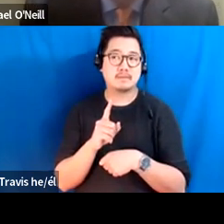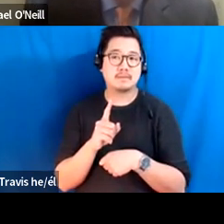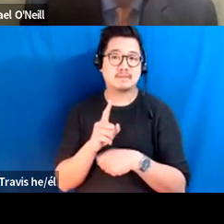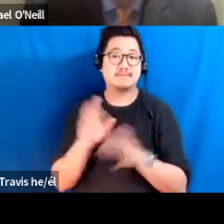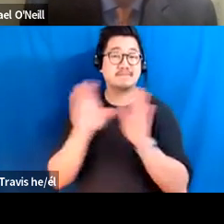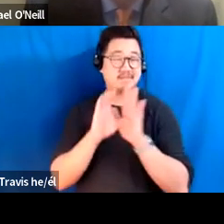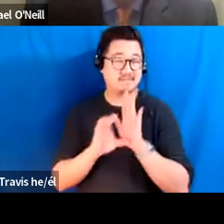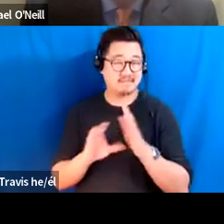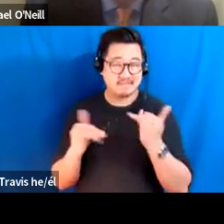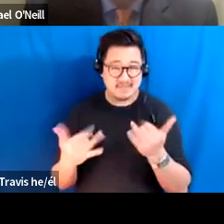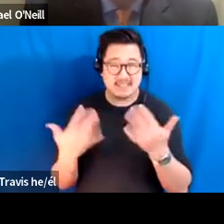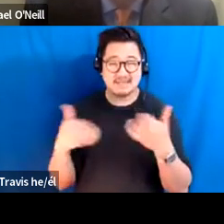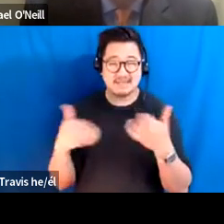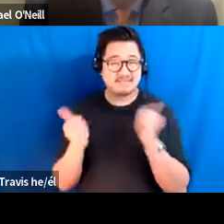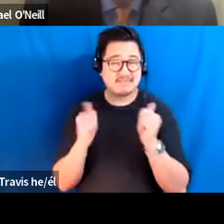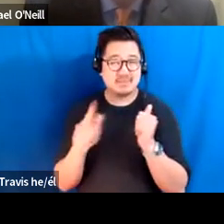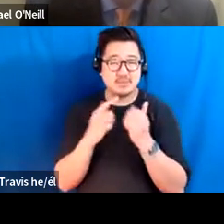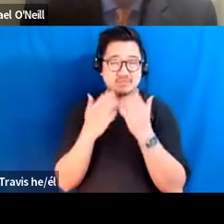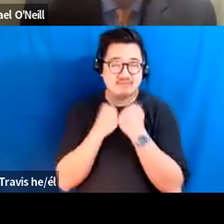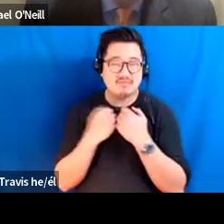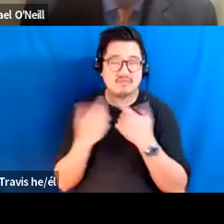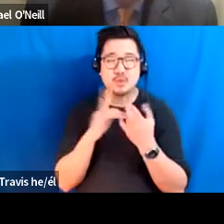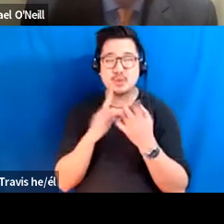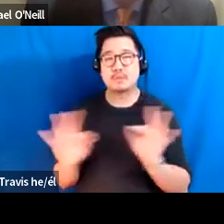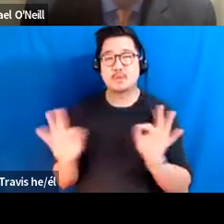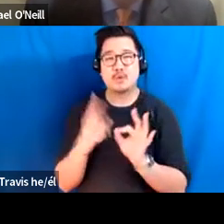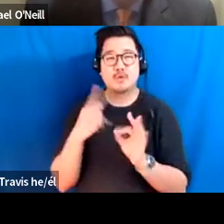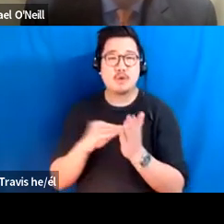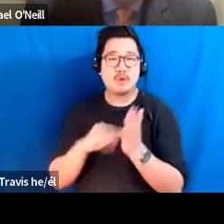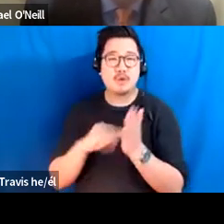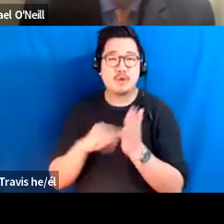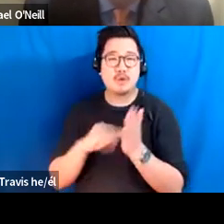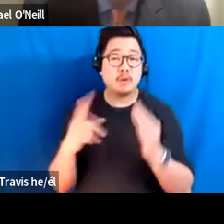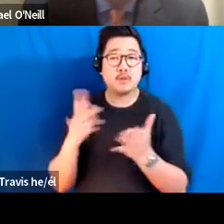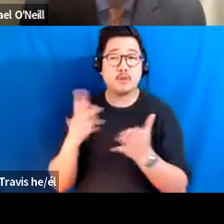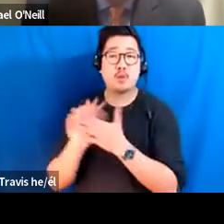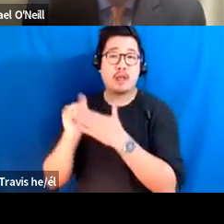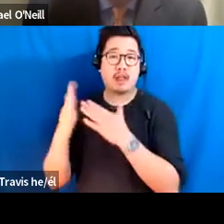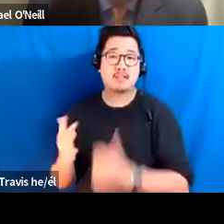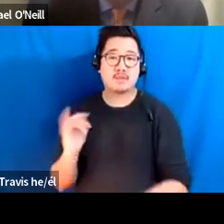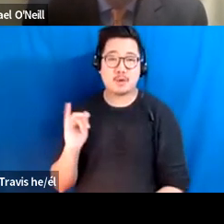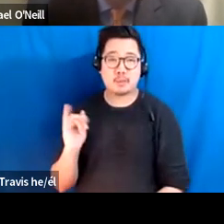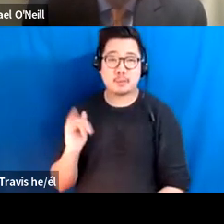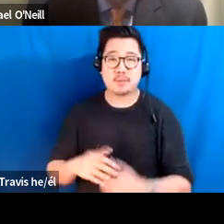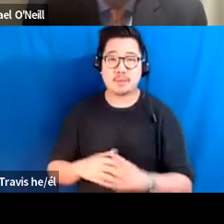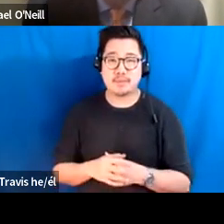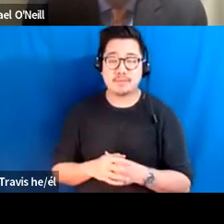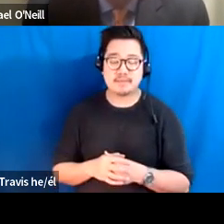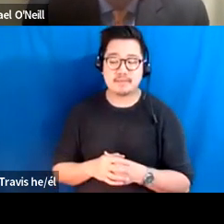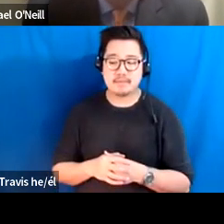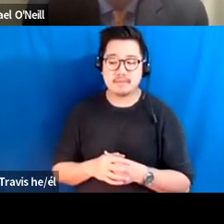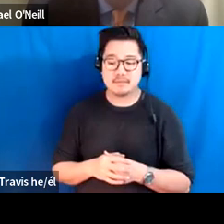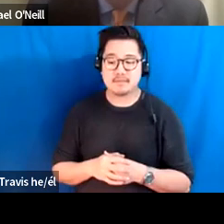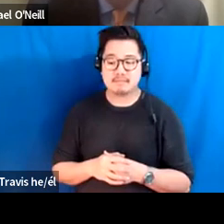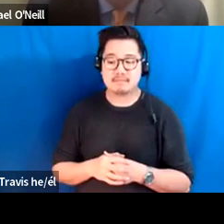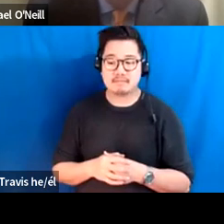document that is really important to our students and to our teachers and school leaders by the way as well um and i i